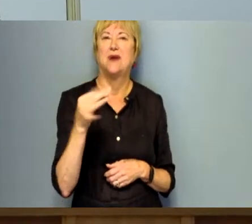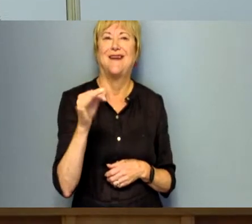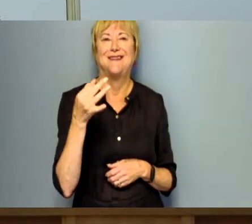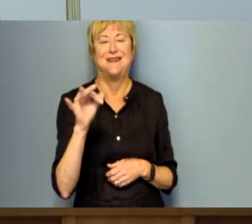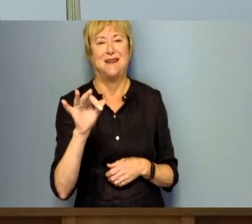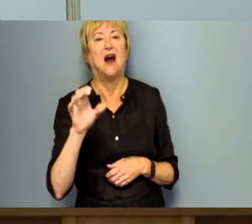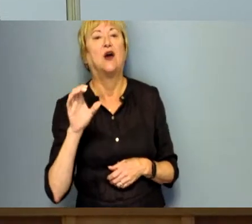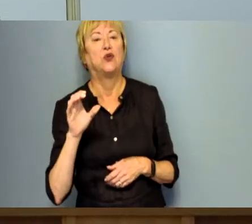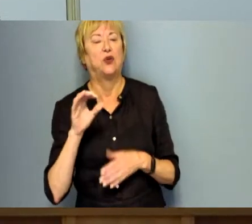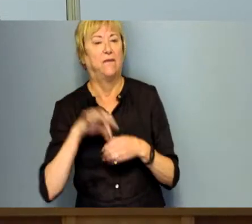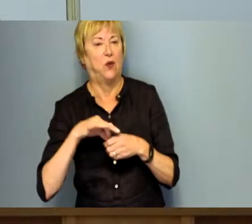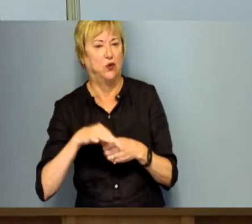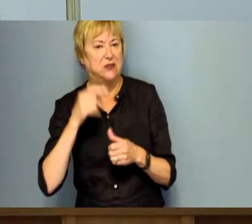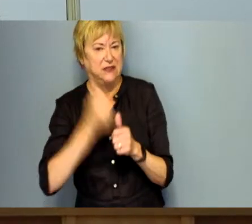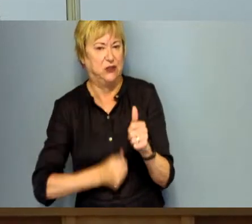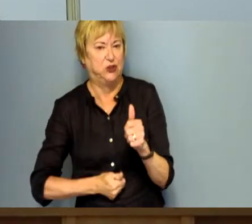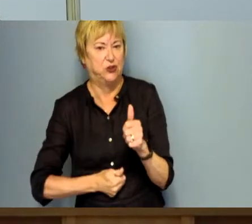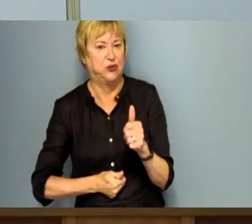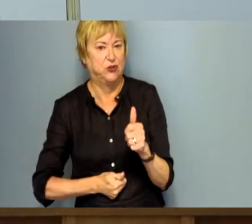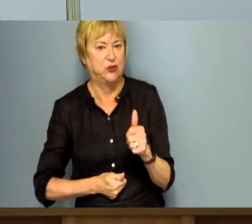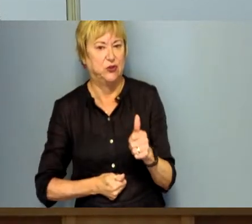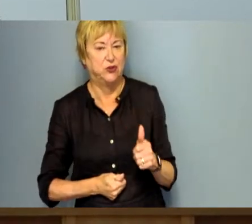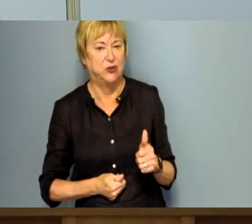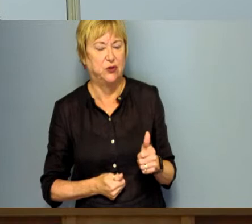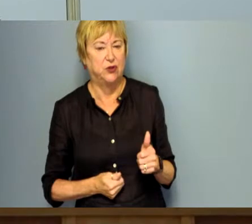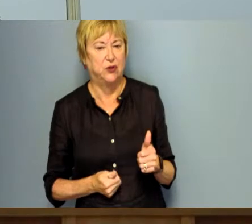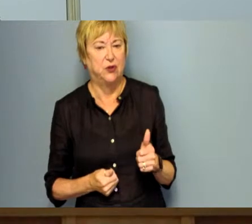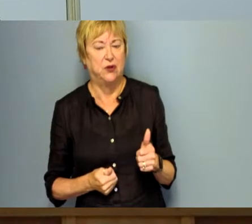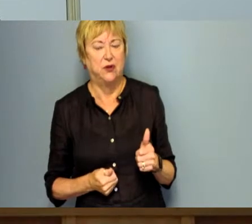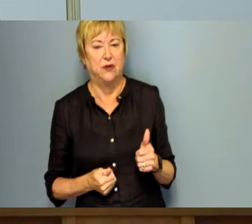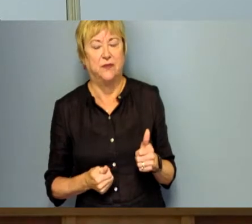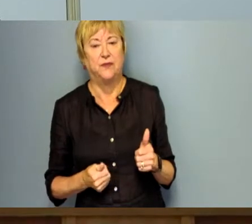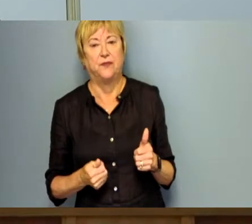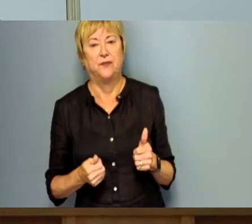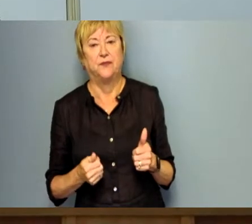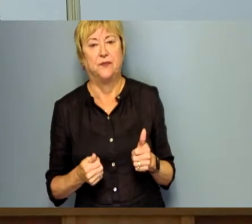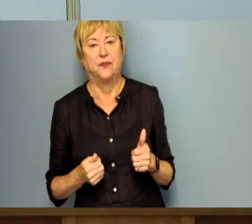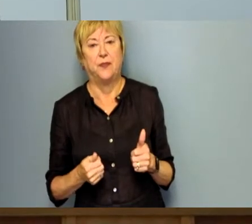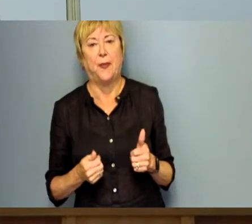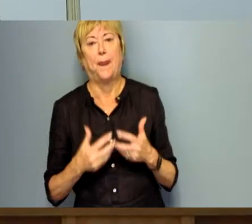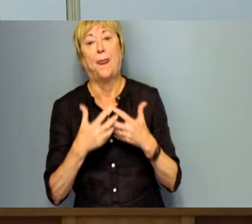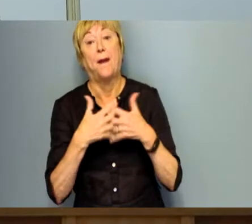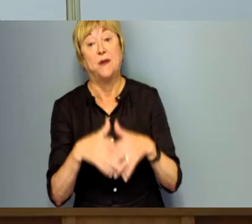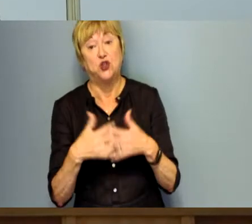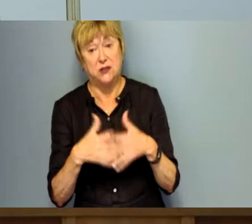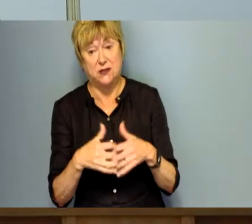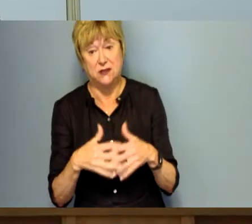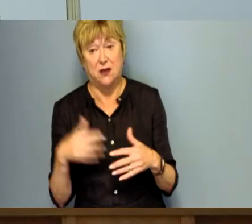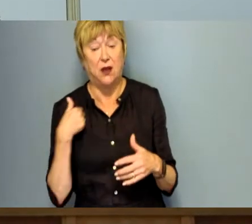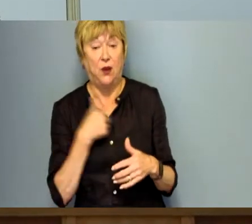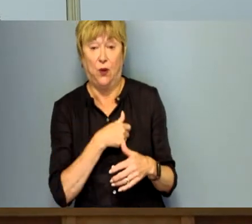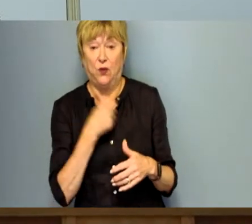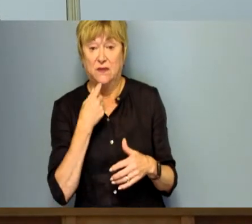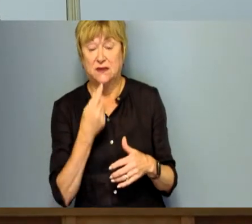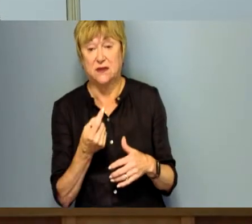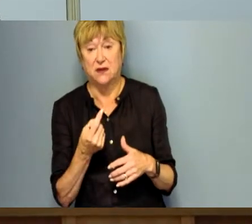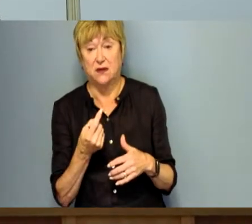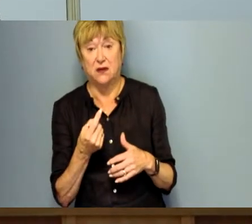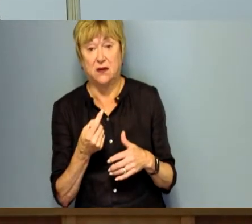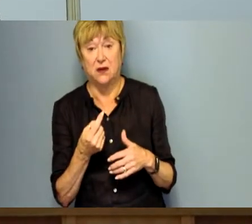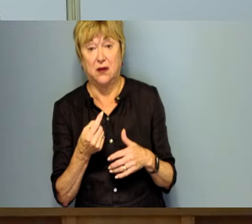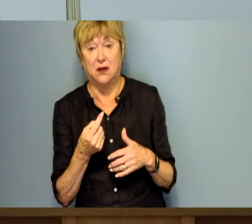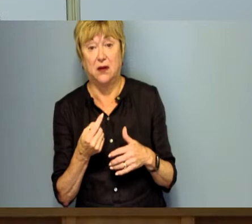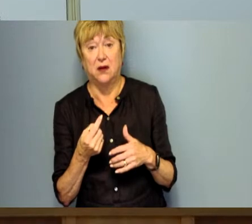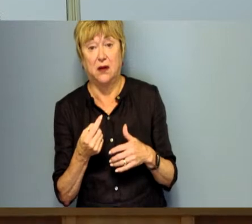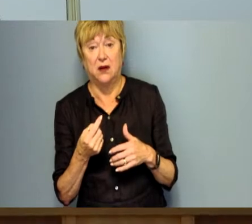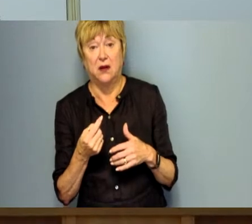precinct. So in addition to that, the machines, which we have stated ad infinitum, that count